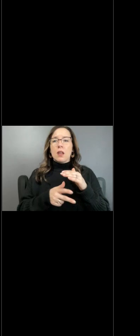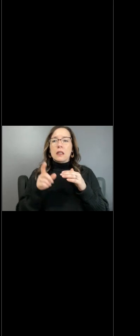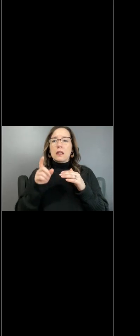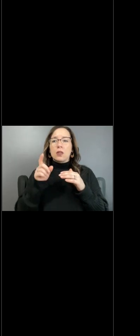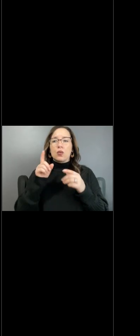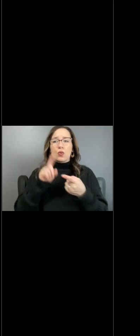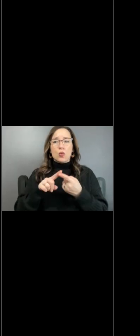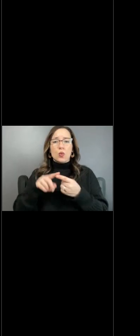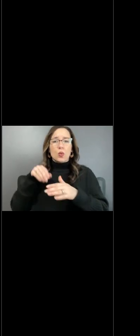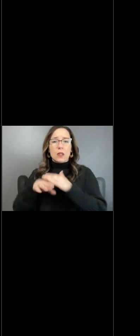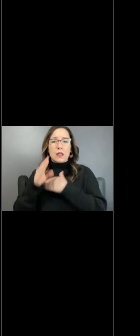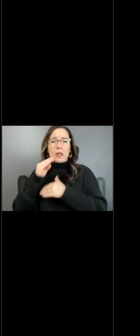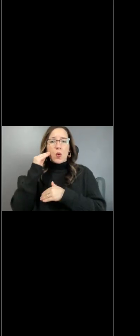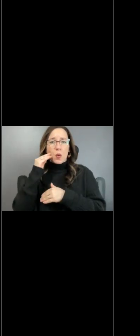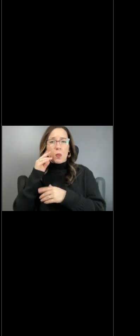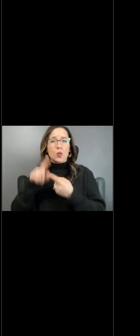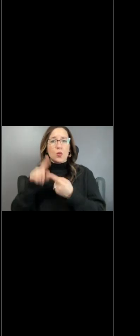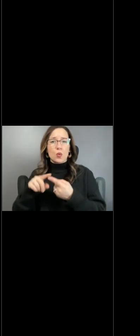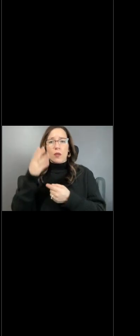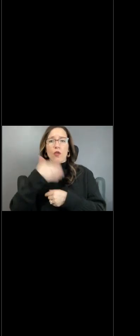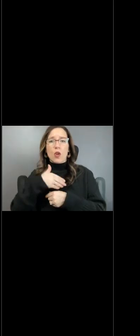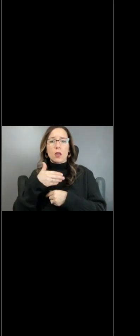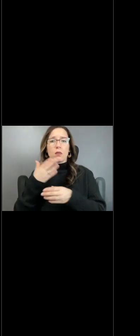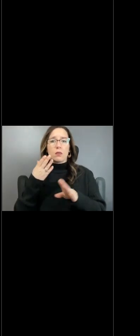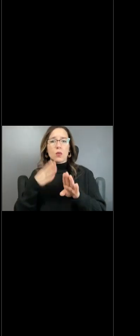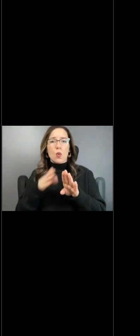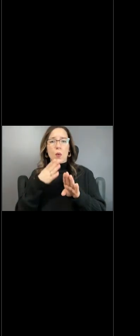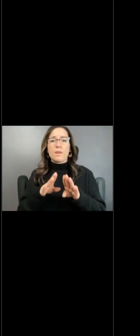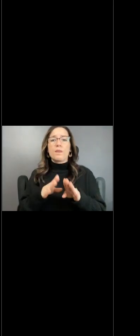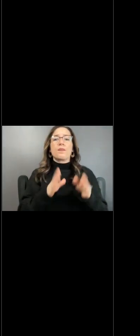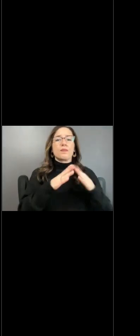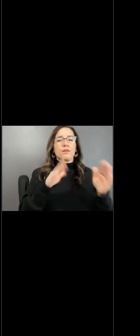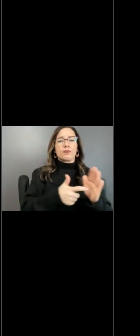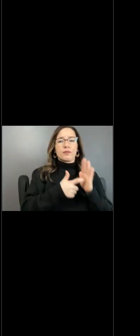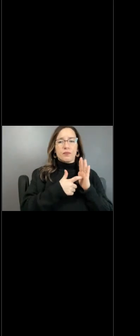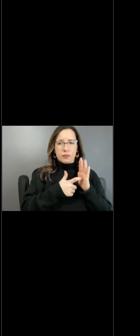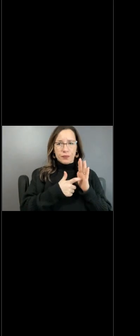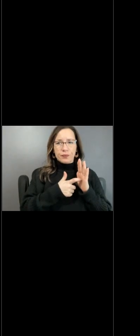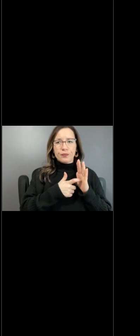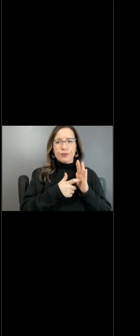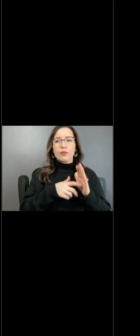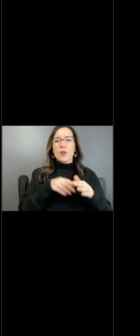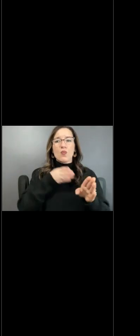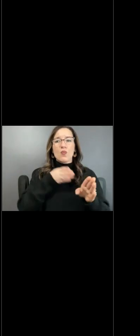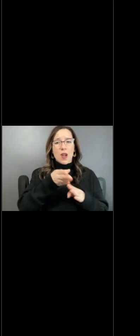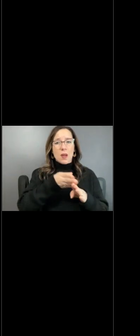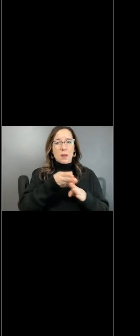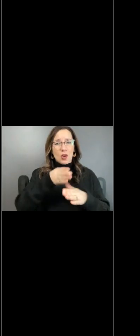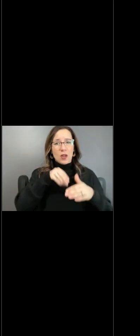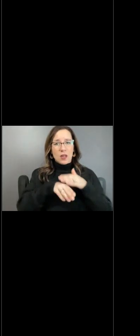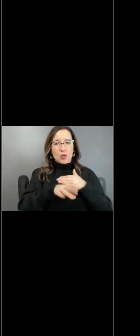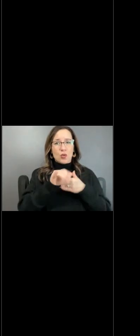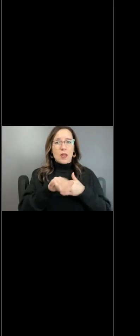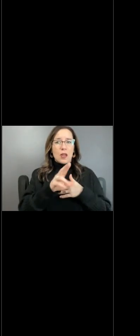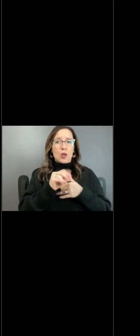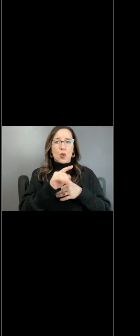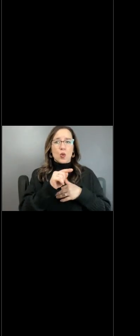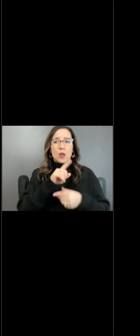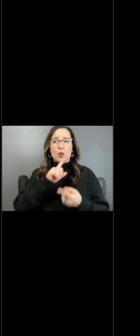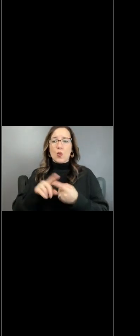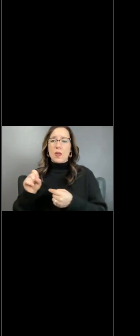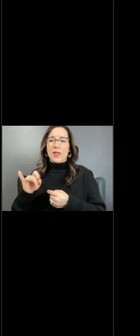The Fair Housing Act requires an accessible route from the primary entrance of the covered dwelling unit to the site amenities